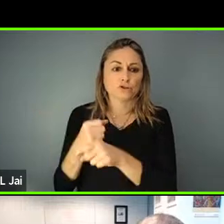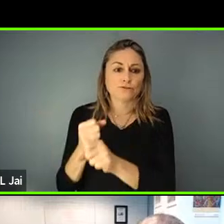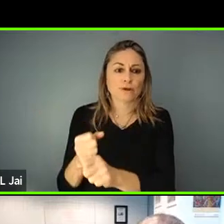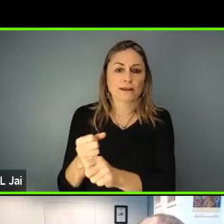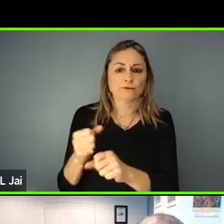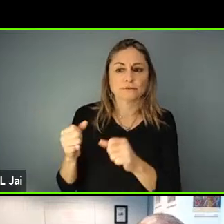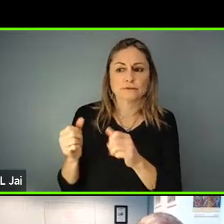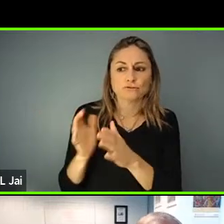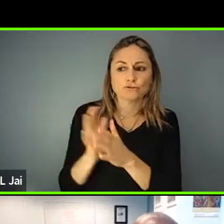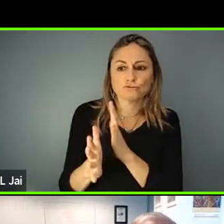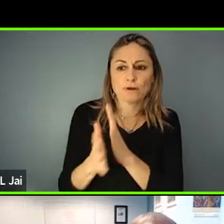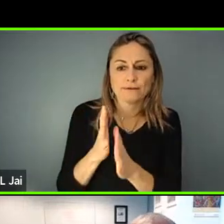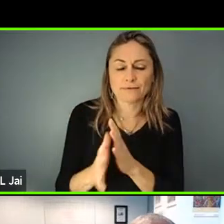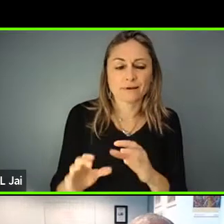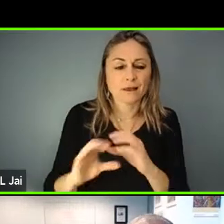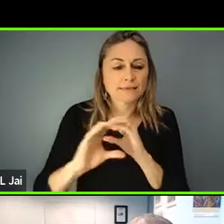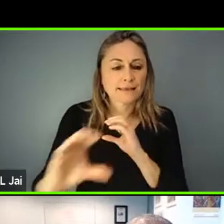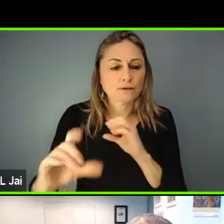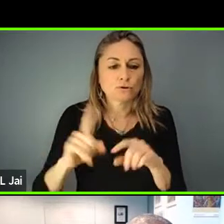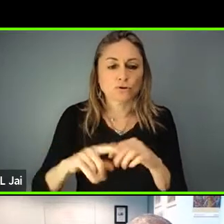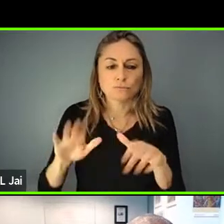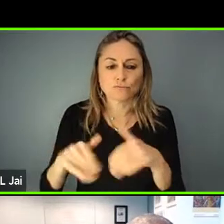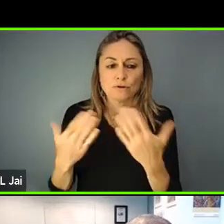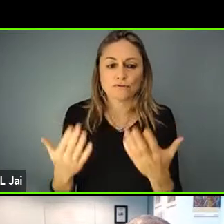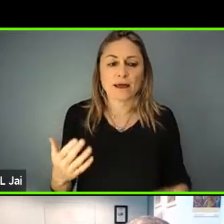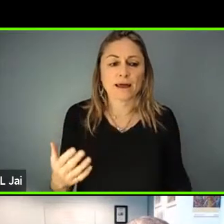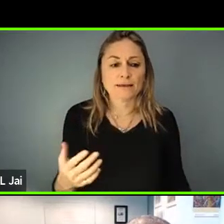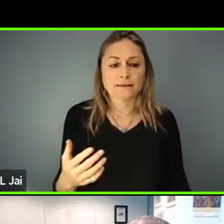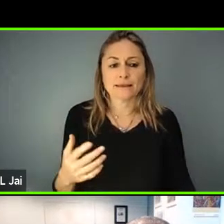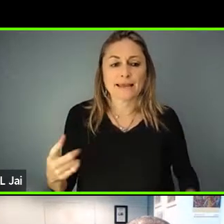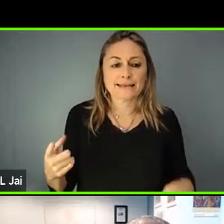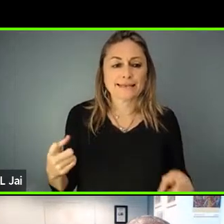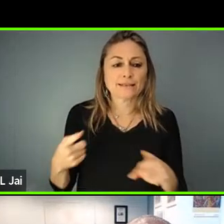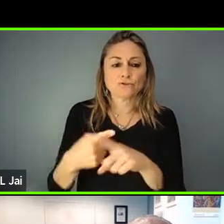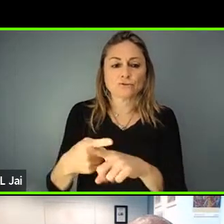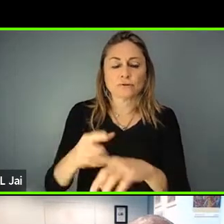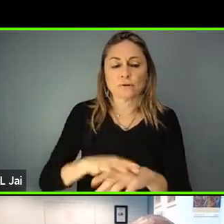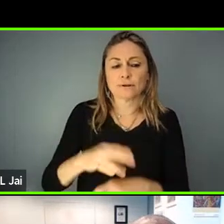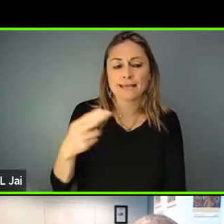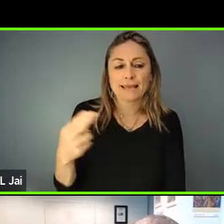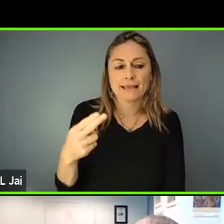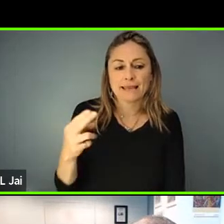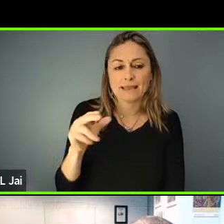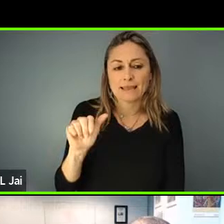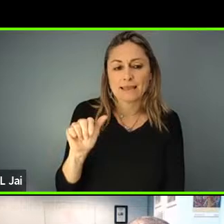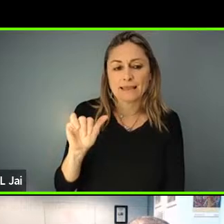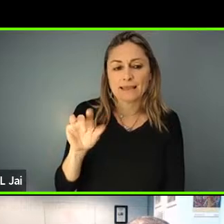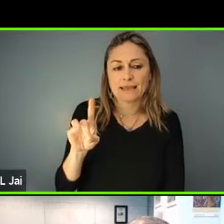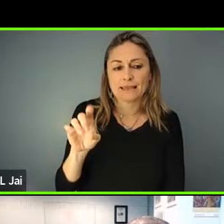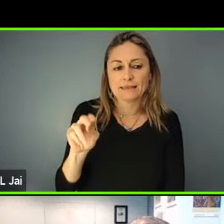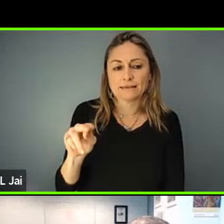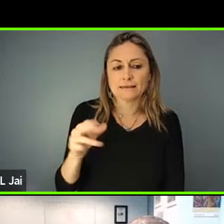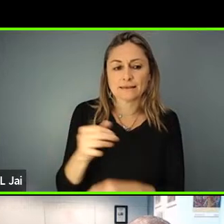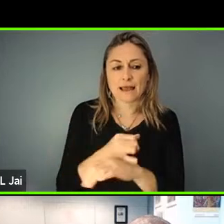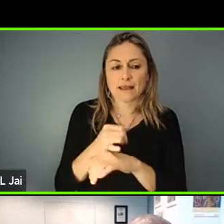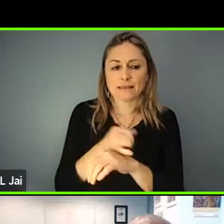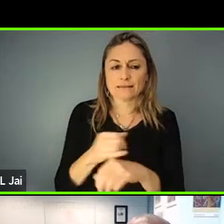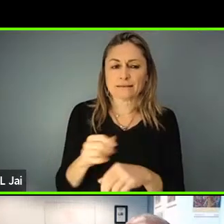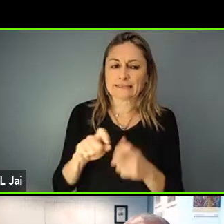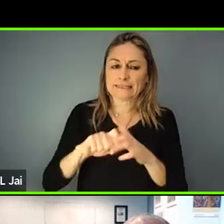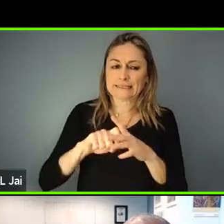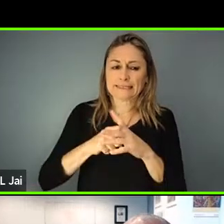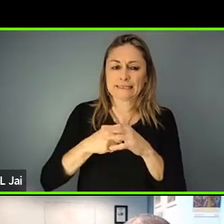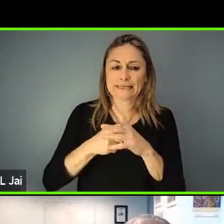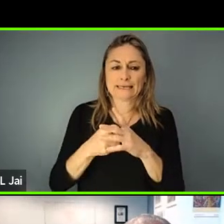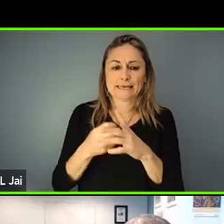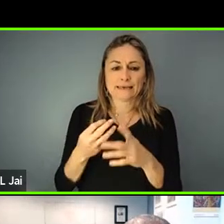tunnel would not be able to provide a interchange on Hayden Island. So those are key elements.